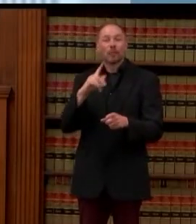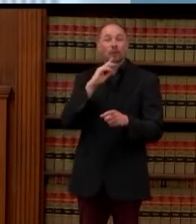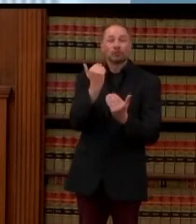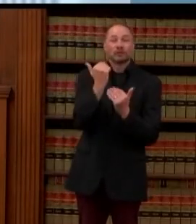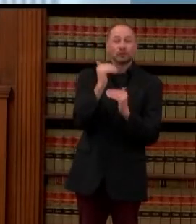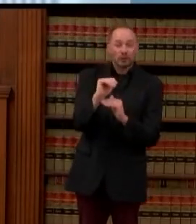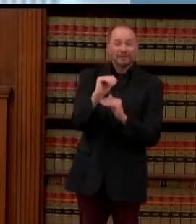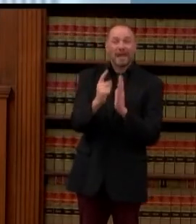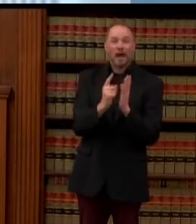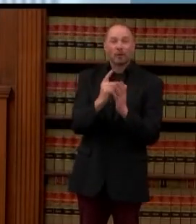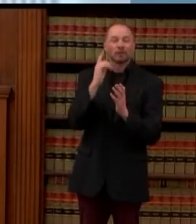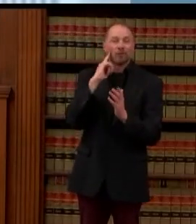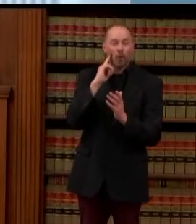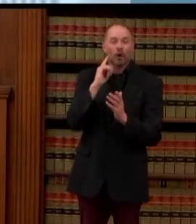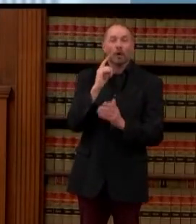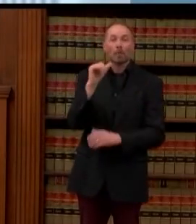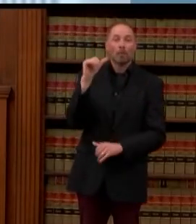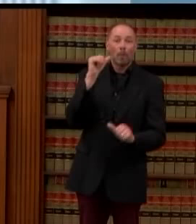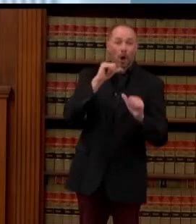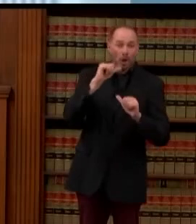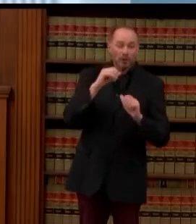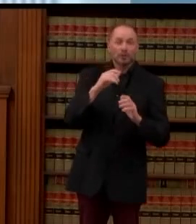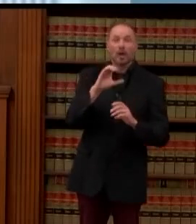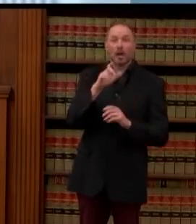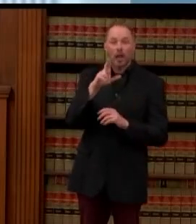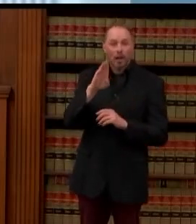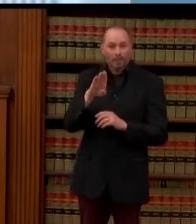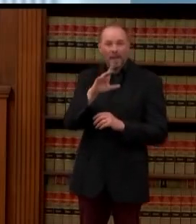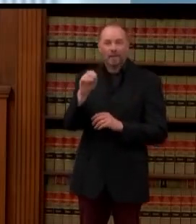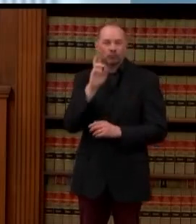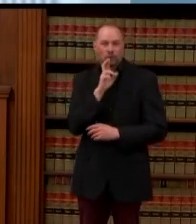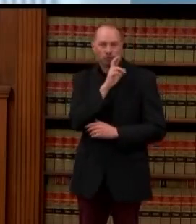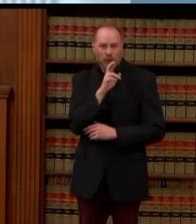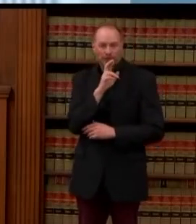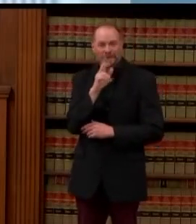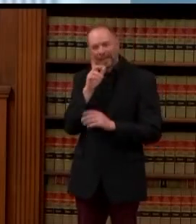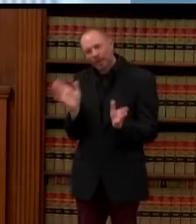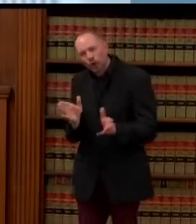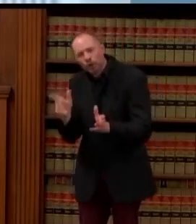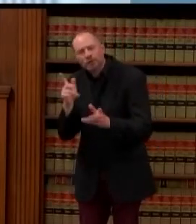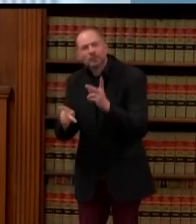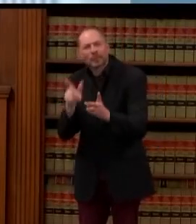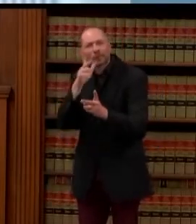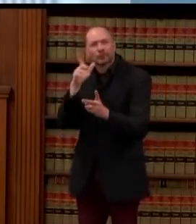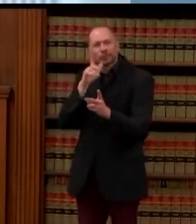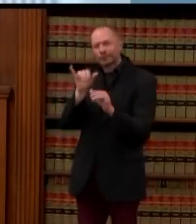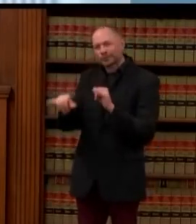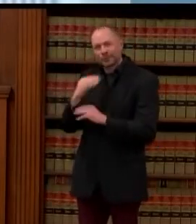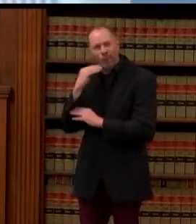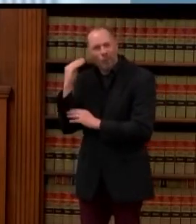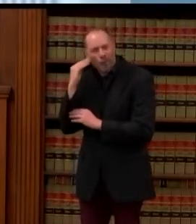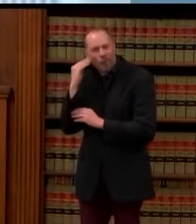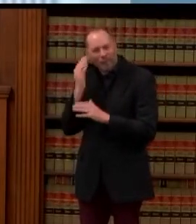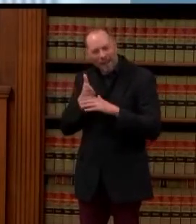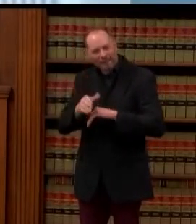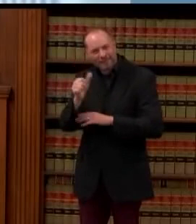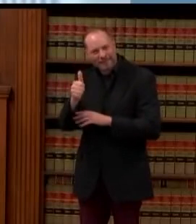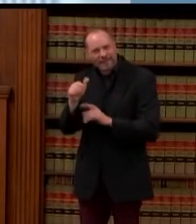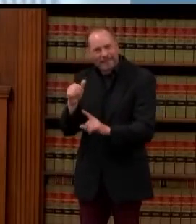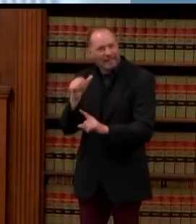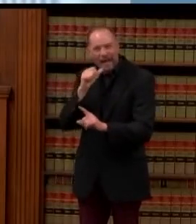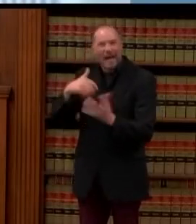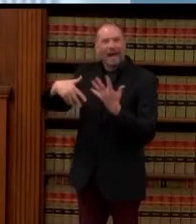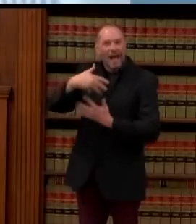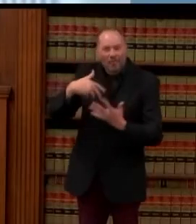bars, clubs, and restaurants, and urge residents to be in their own homes and not gathering or